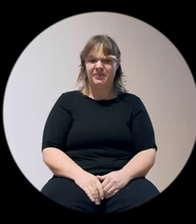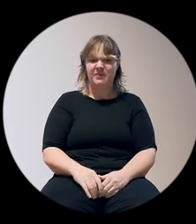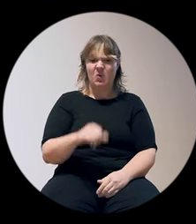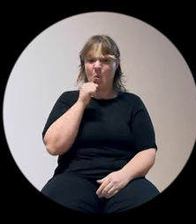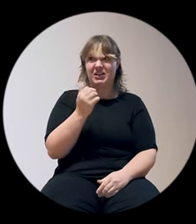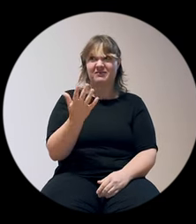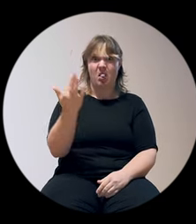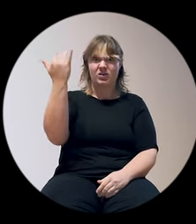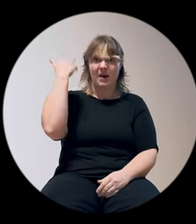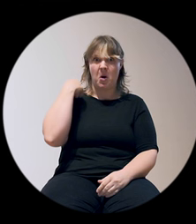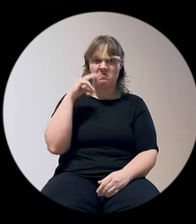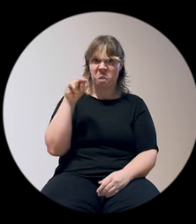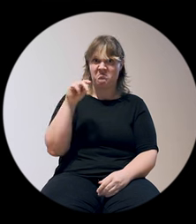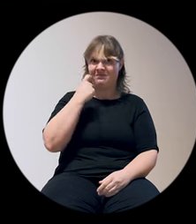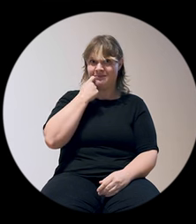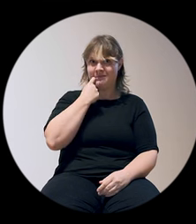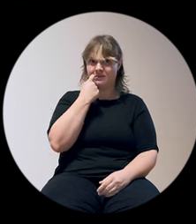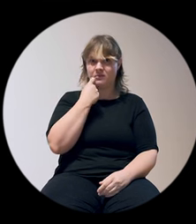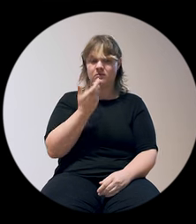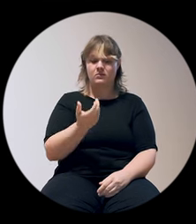ago. This is